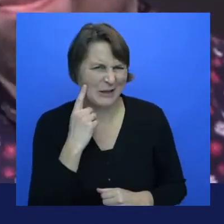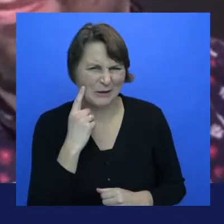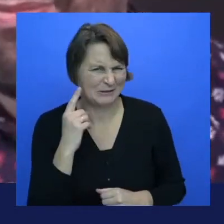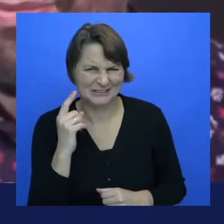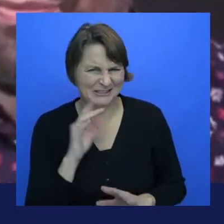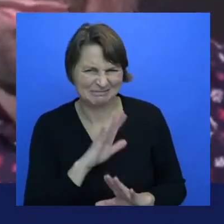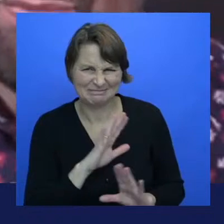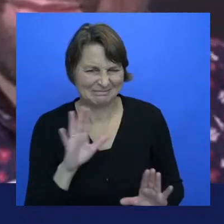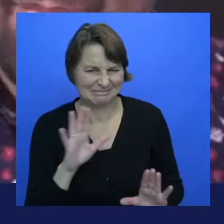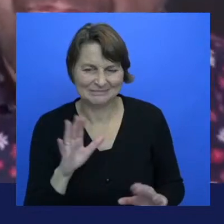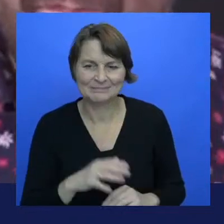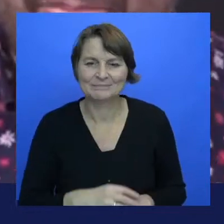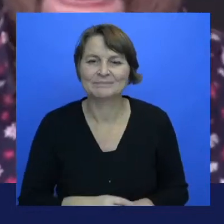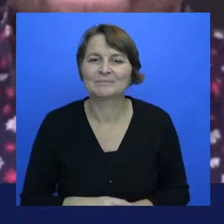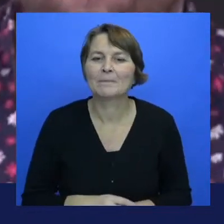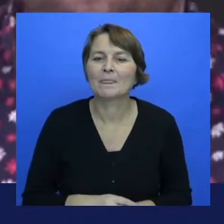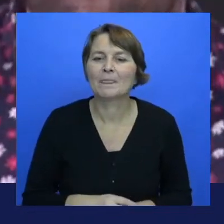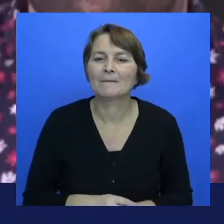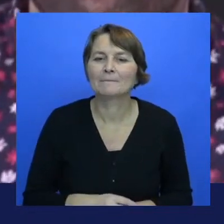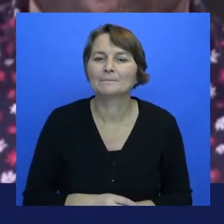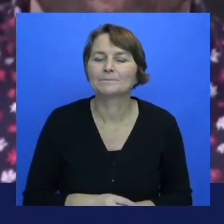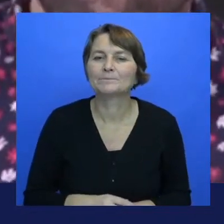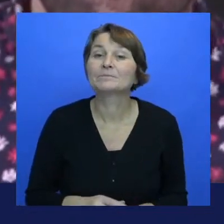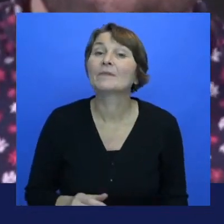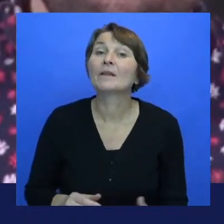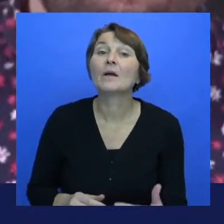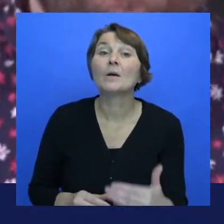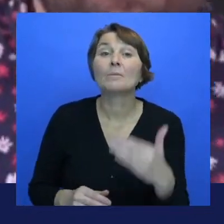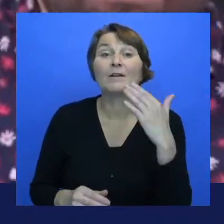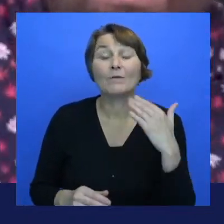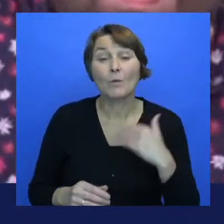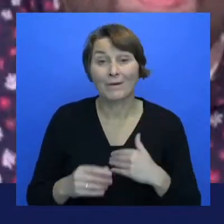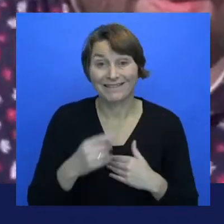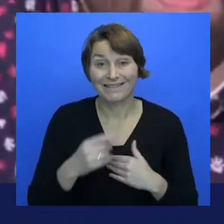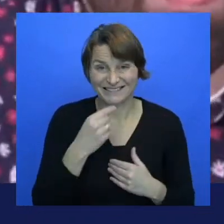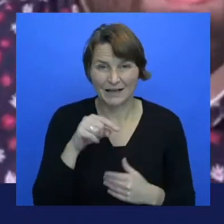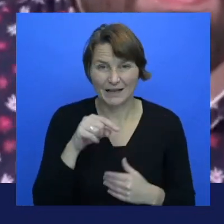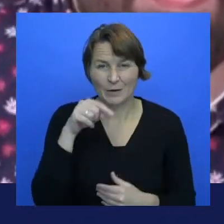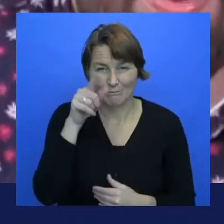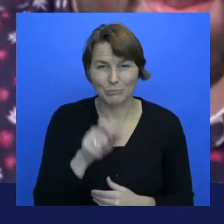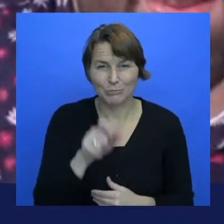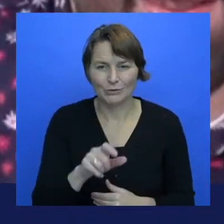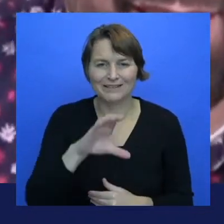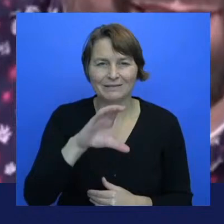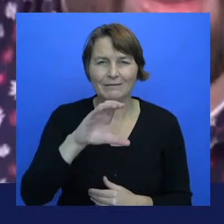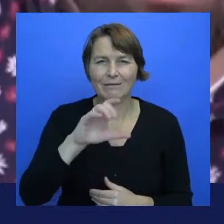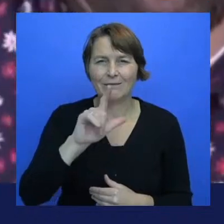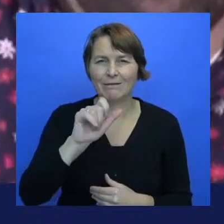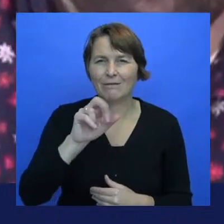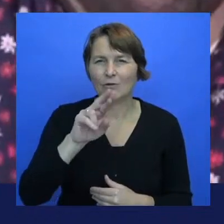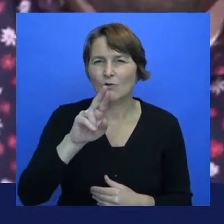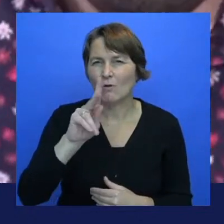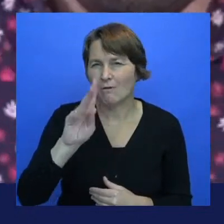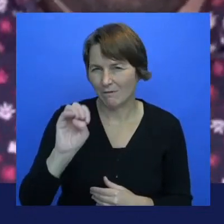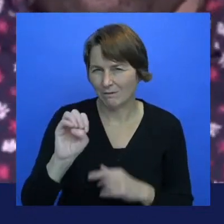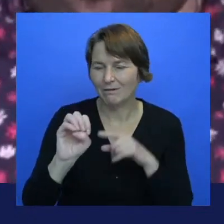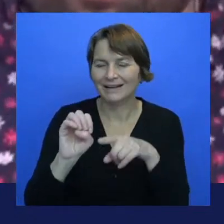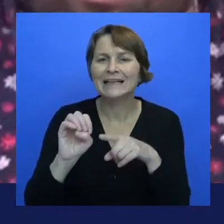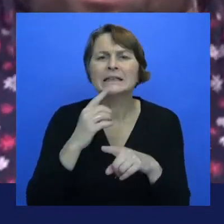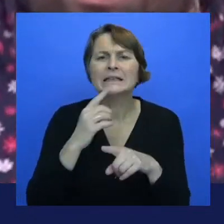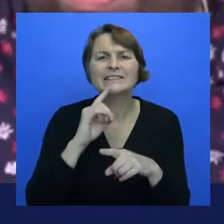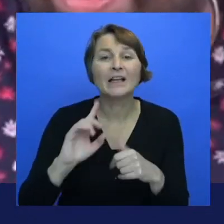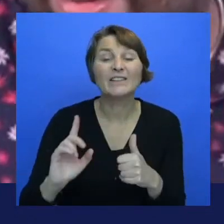well, you know, I mentioned Arthur C. Clarke early on in 2001: A Space Odyssey. He's also the fellow who said first, any sufficiently